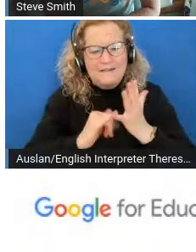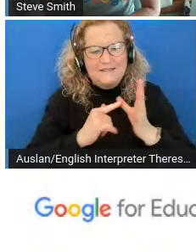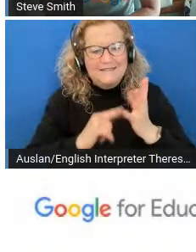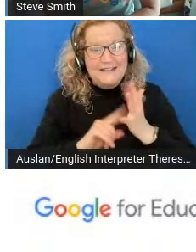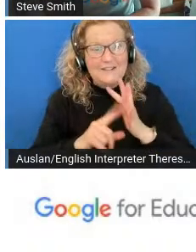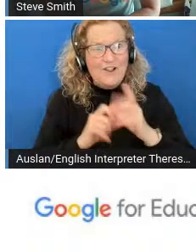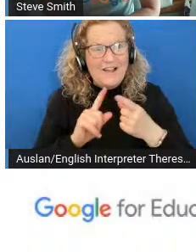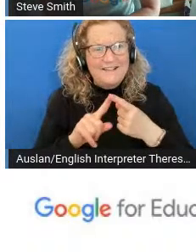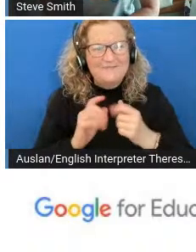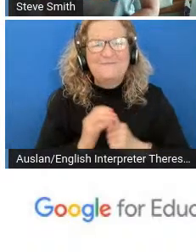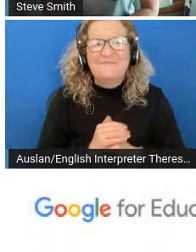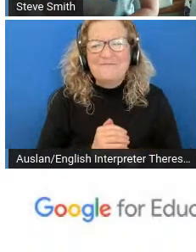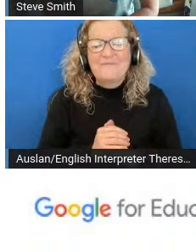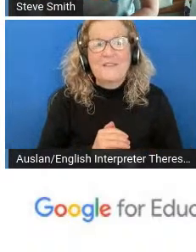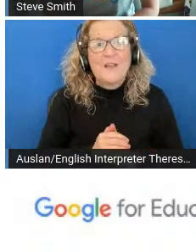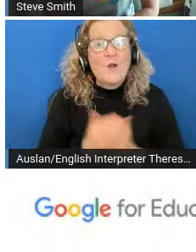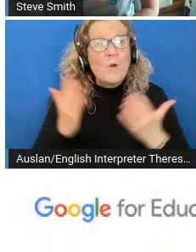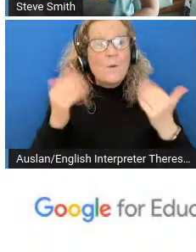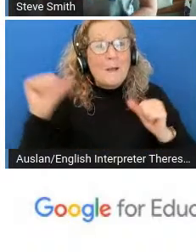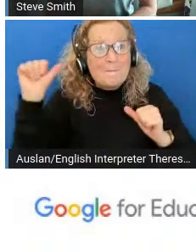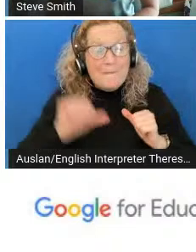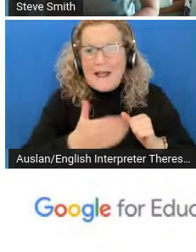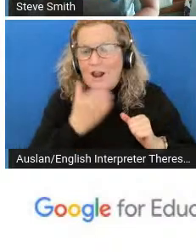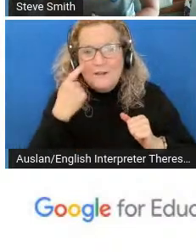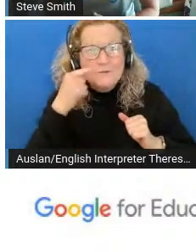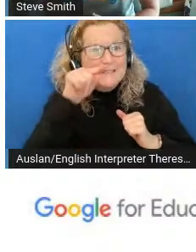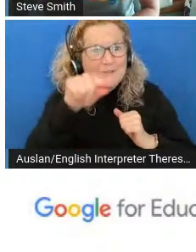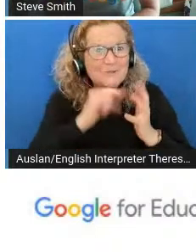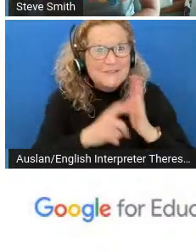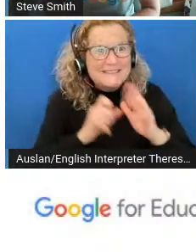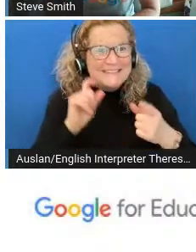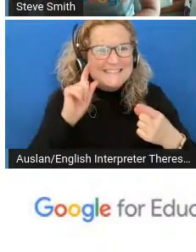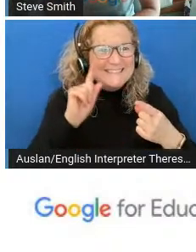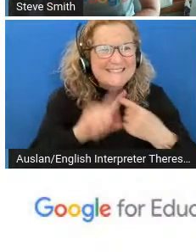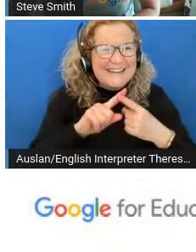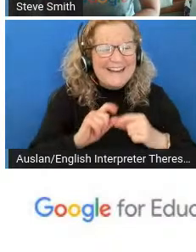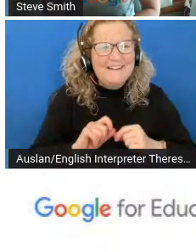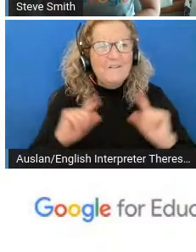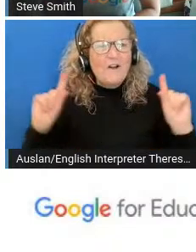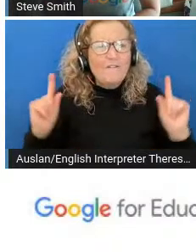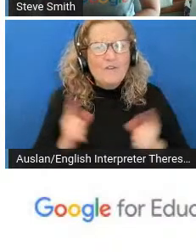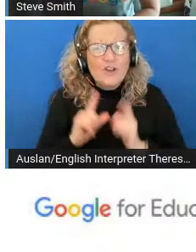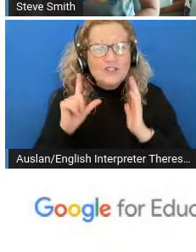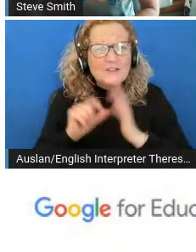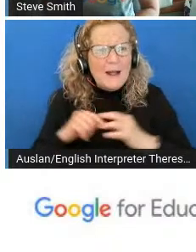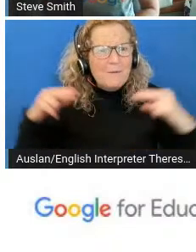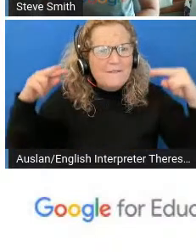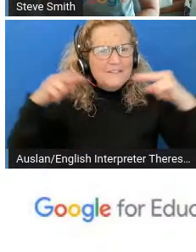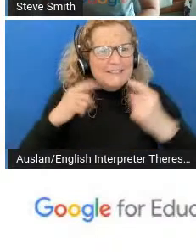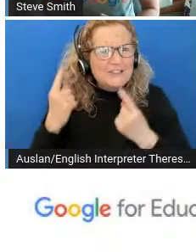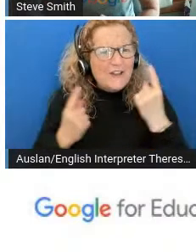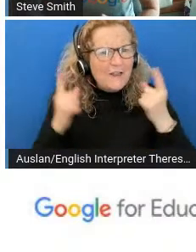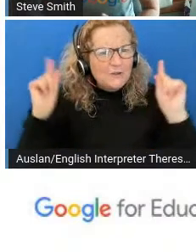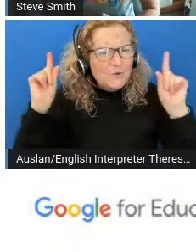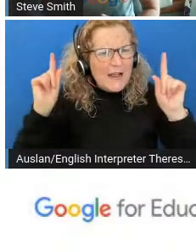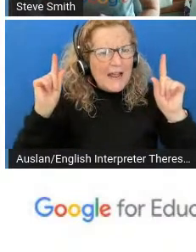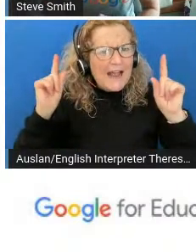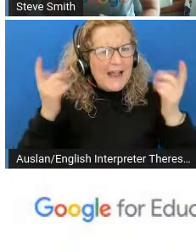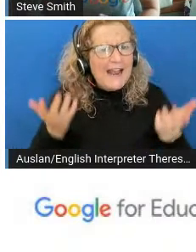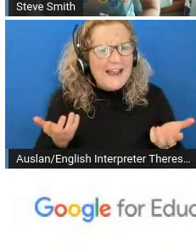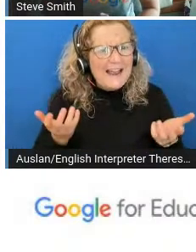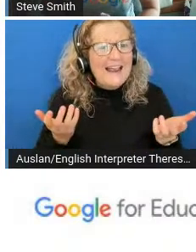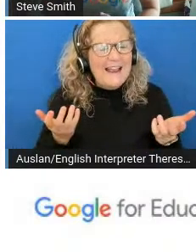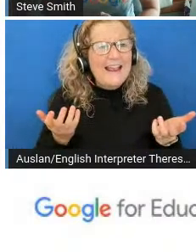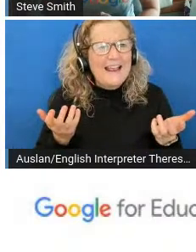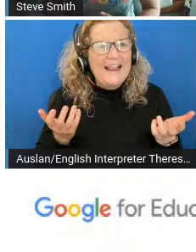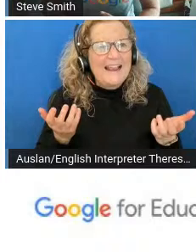Hi, Steve. Nice to see you too. Thanks. I actually think this is the first time we've seen each other today. So today, yes. I'm not sure